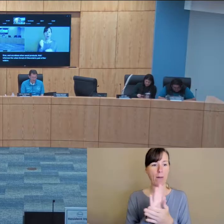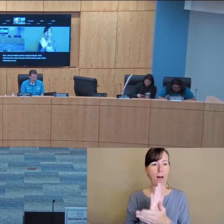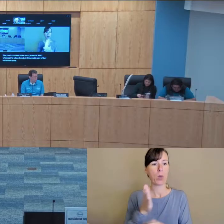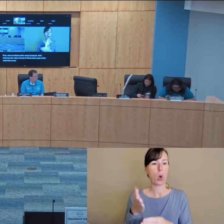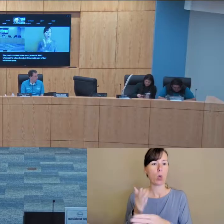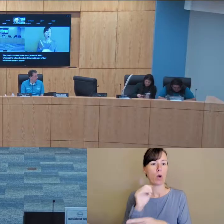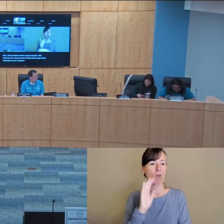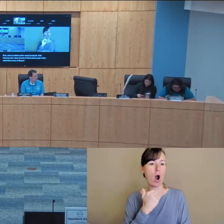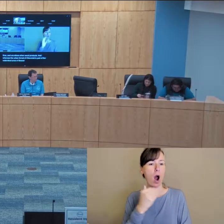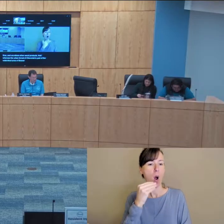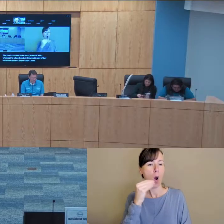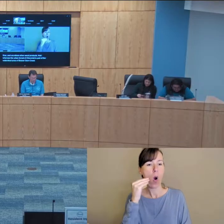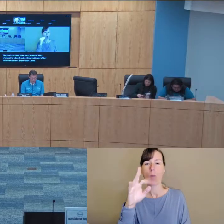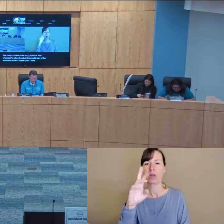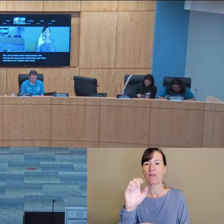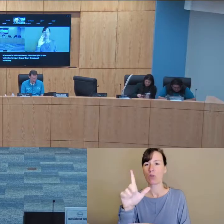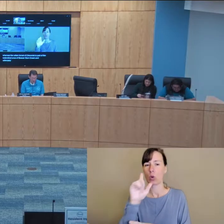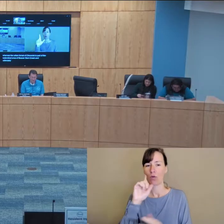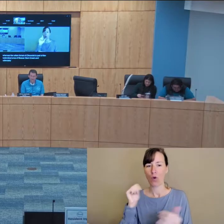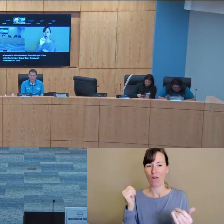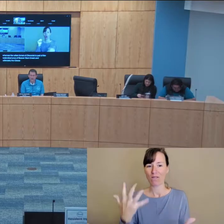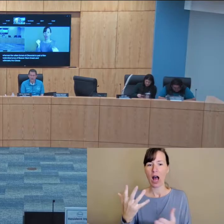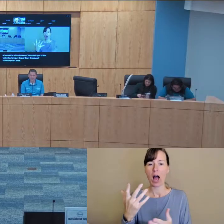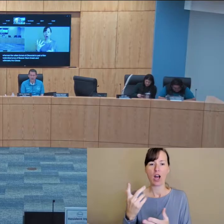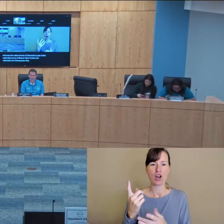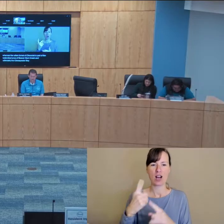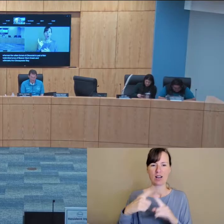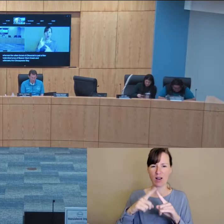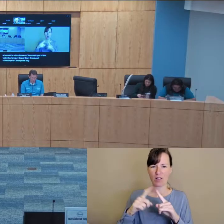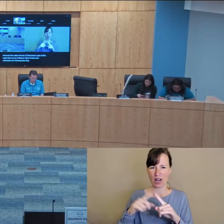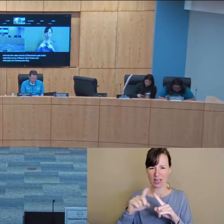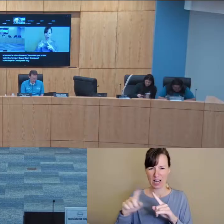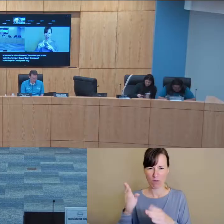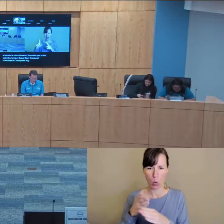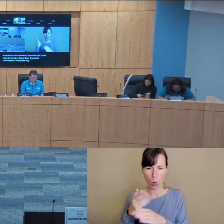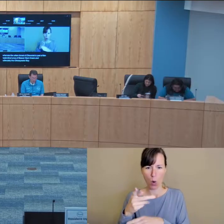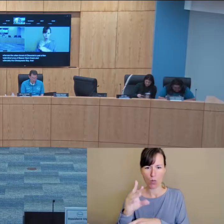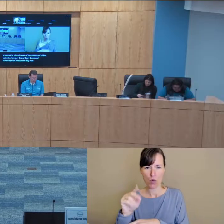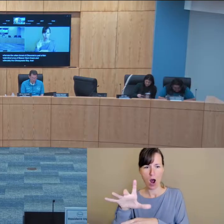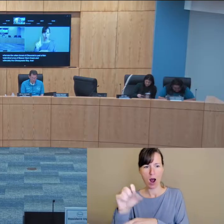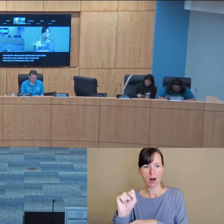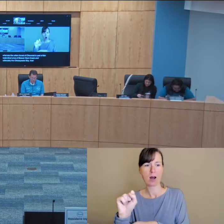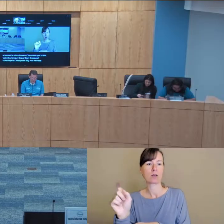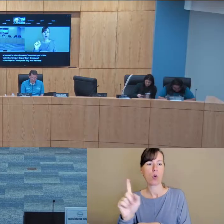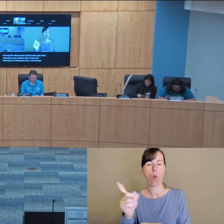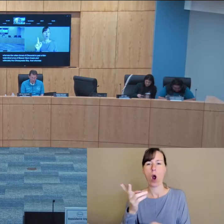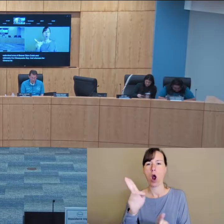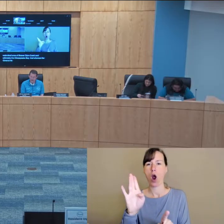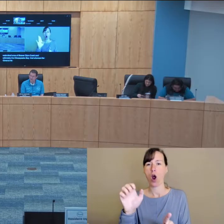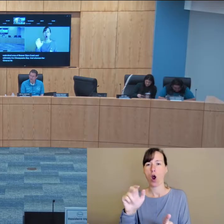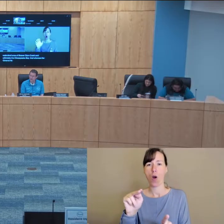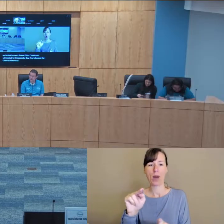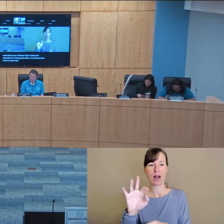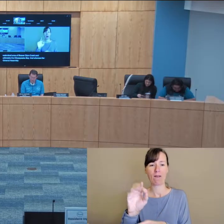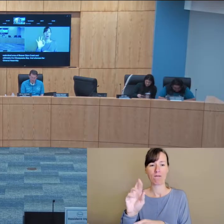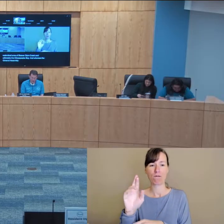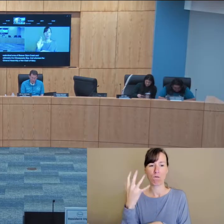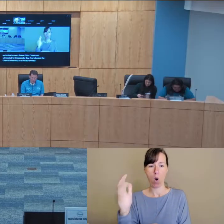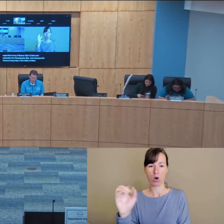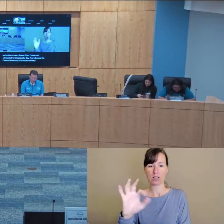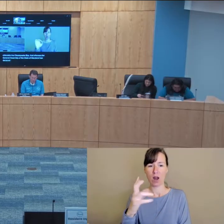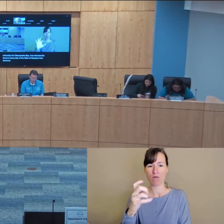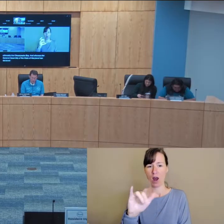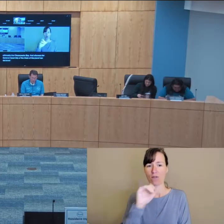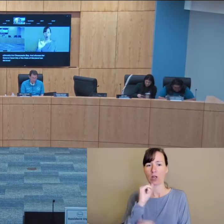Dam Creek and ultimately the Chesapeake Bay. And whereas the General Assembly of the State of Maryland has declared